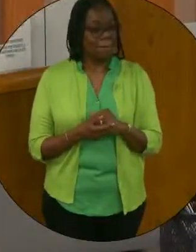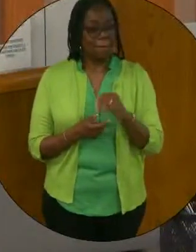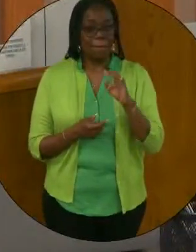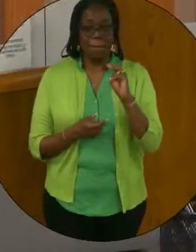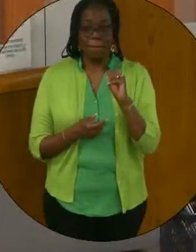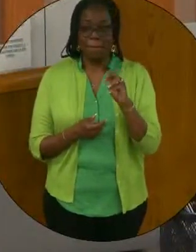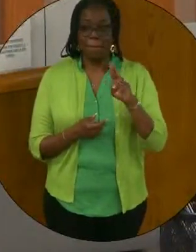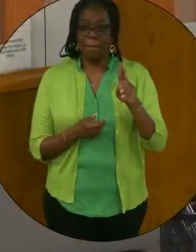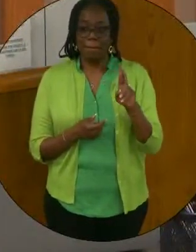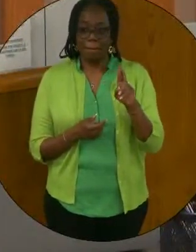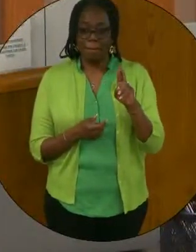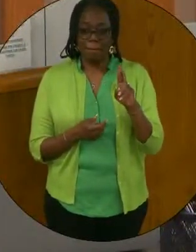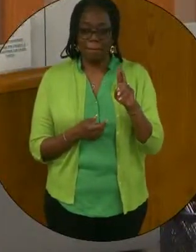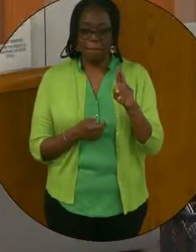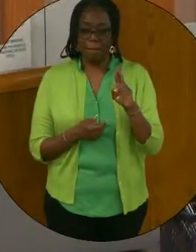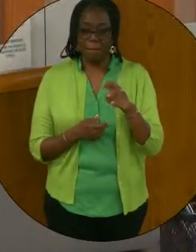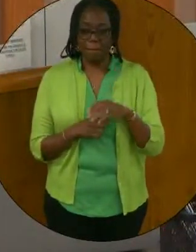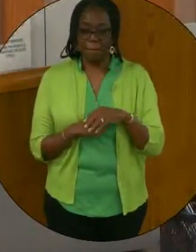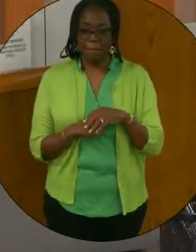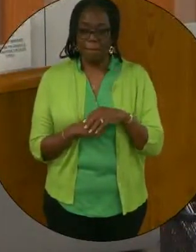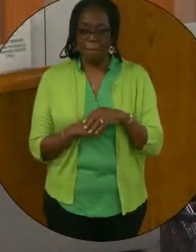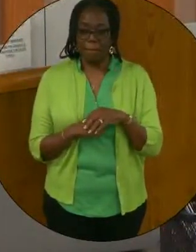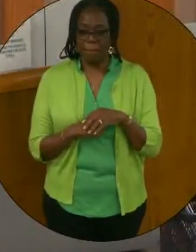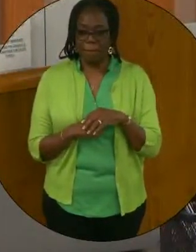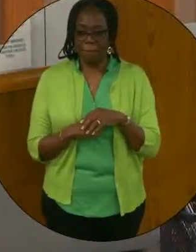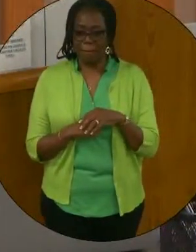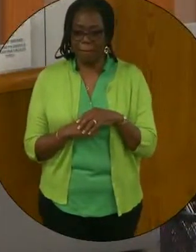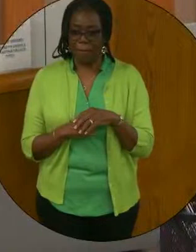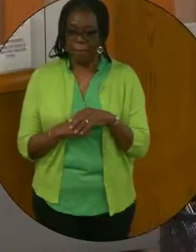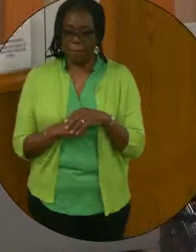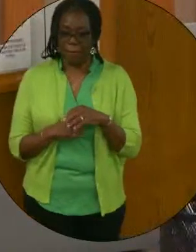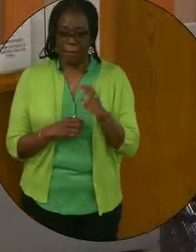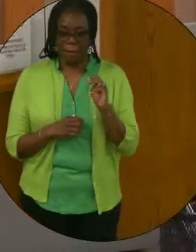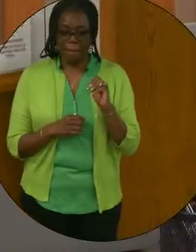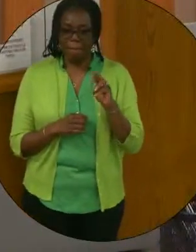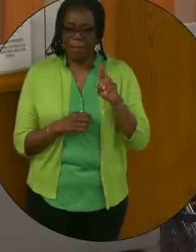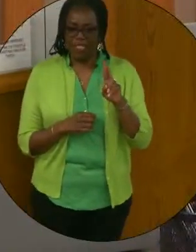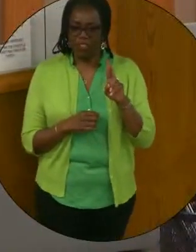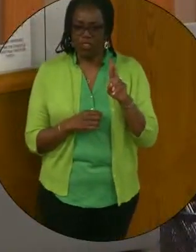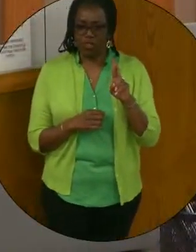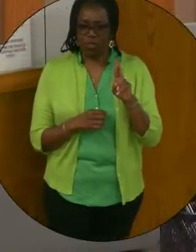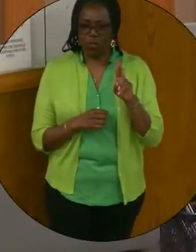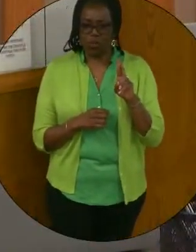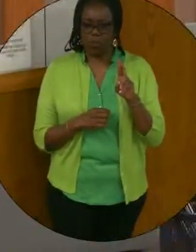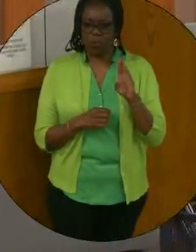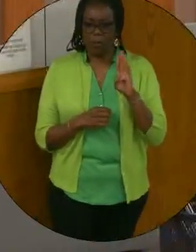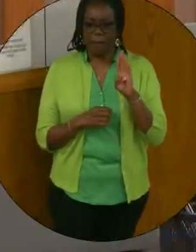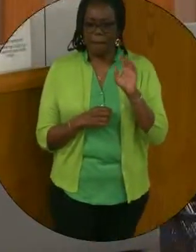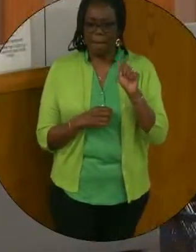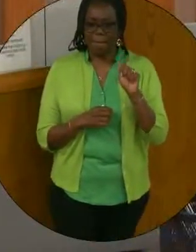Mr. Bayless, welcome. And then followed by Mr. Bayless, Mr. James Frazee.